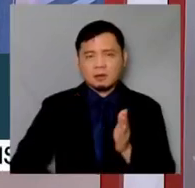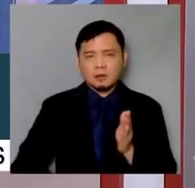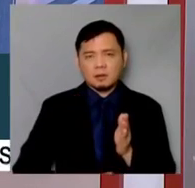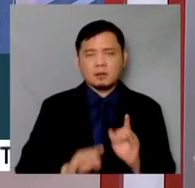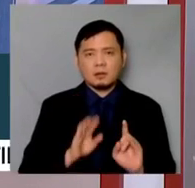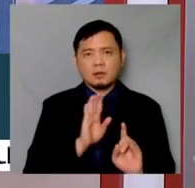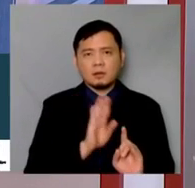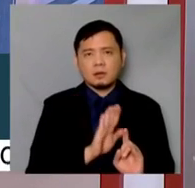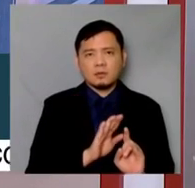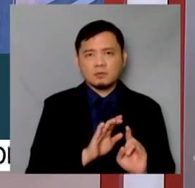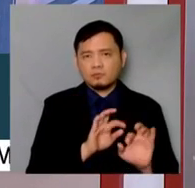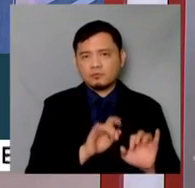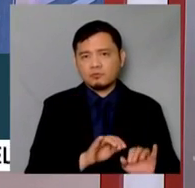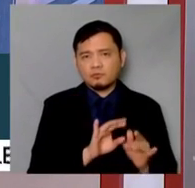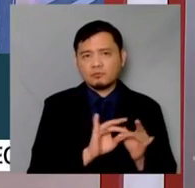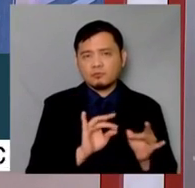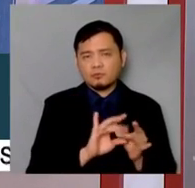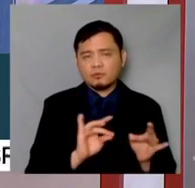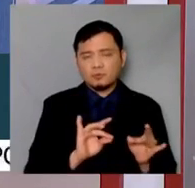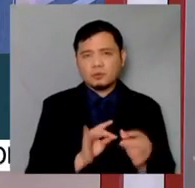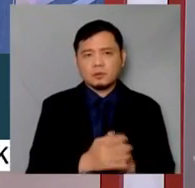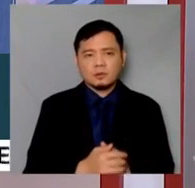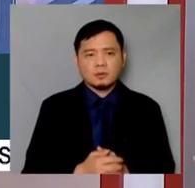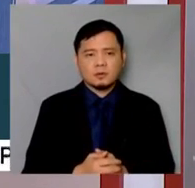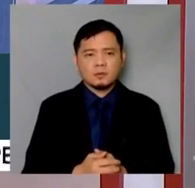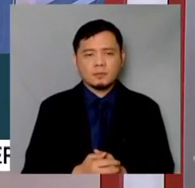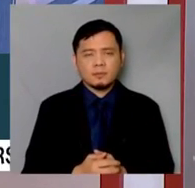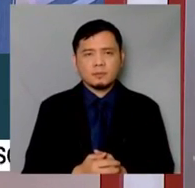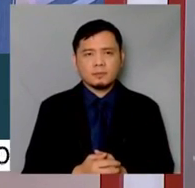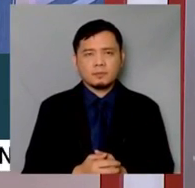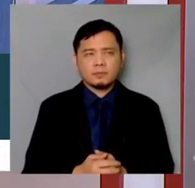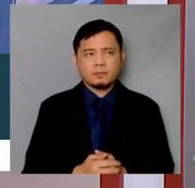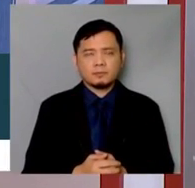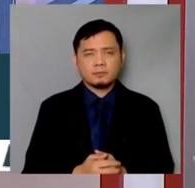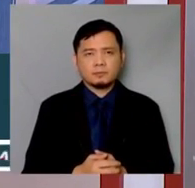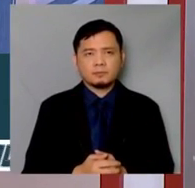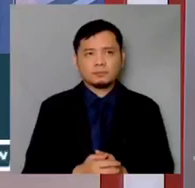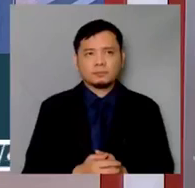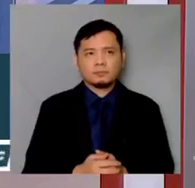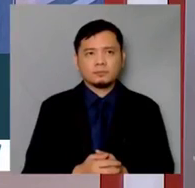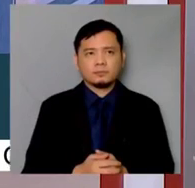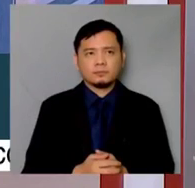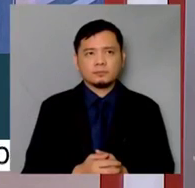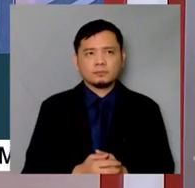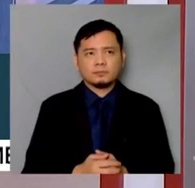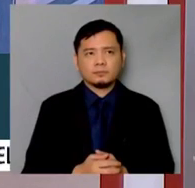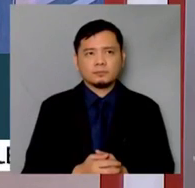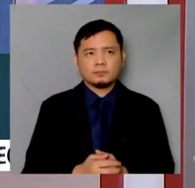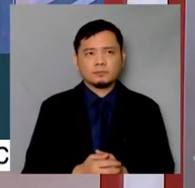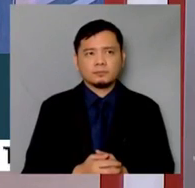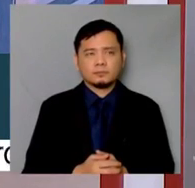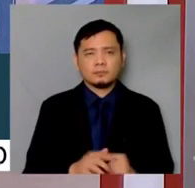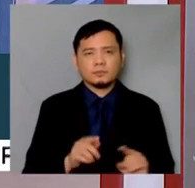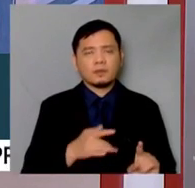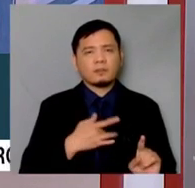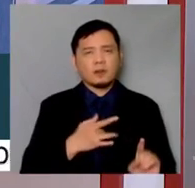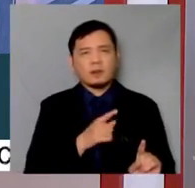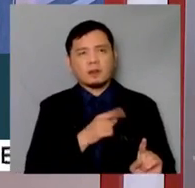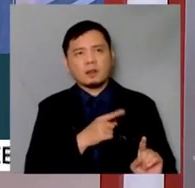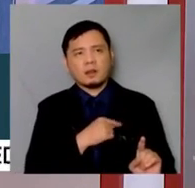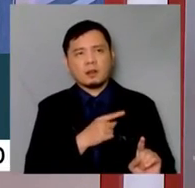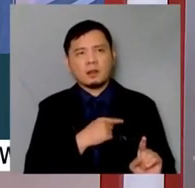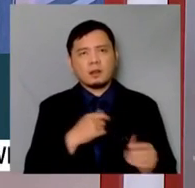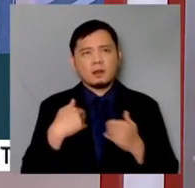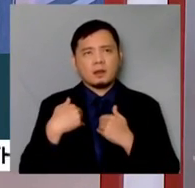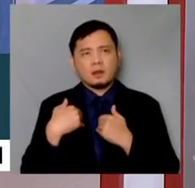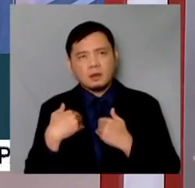against former Justice Secretary De Lima had been that he had been had a burdened conscience and he had wanted to